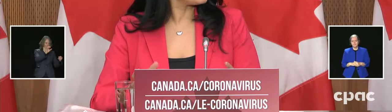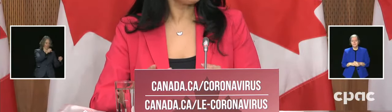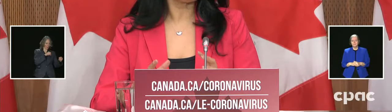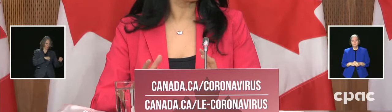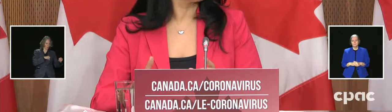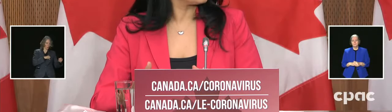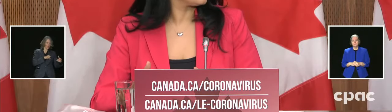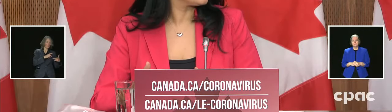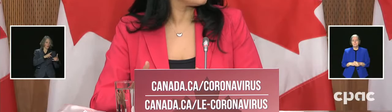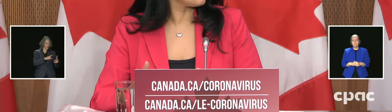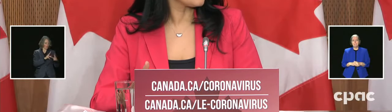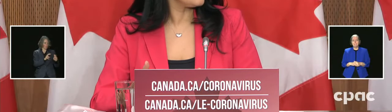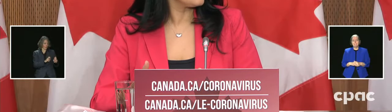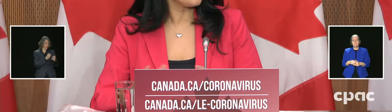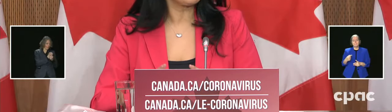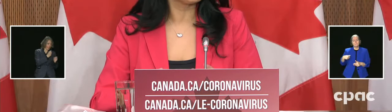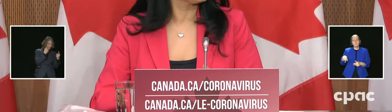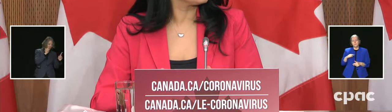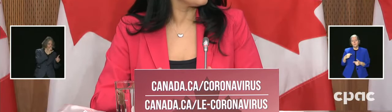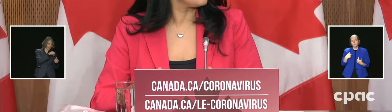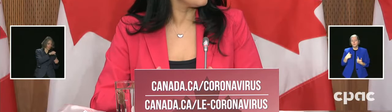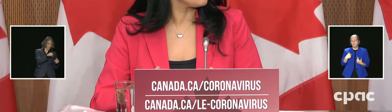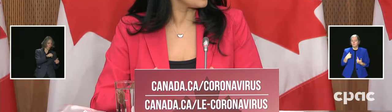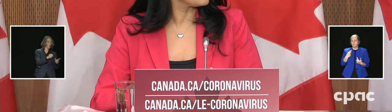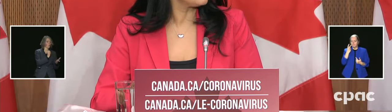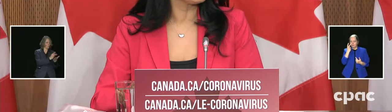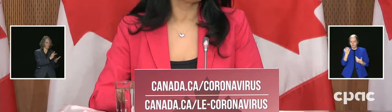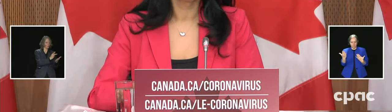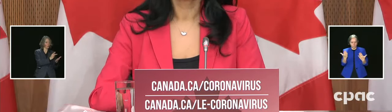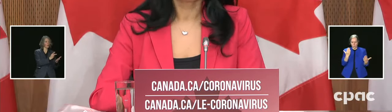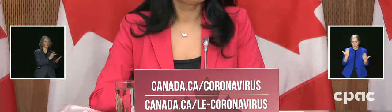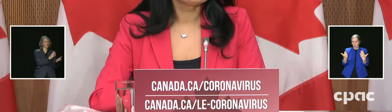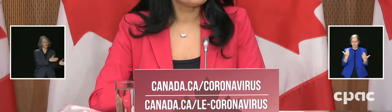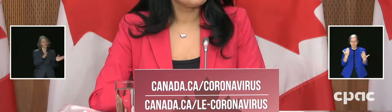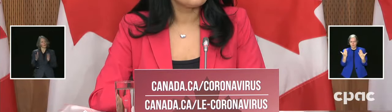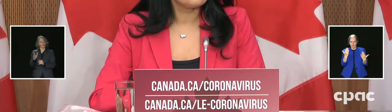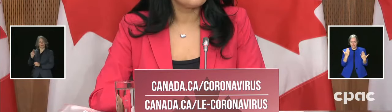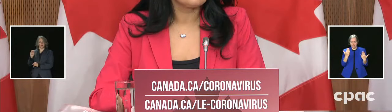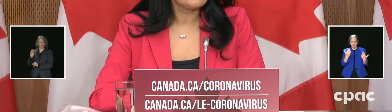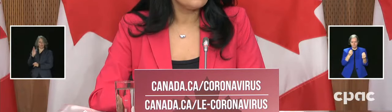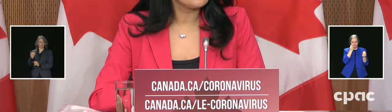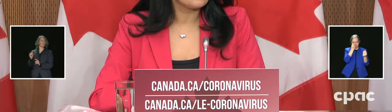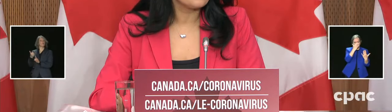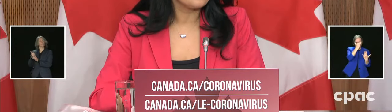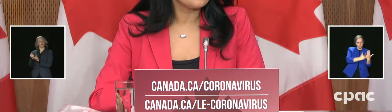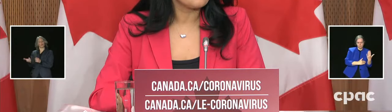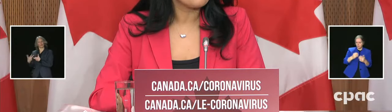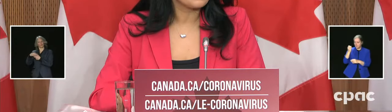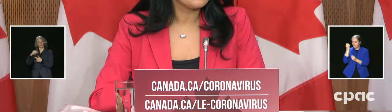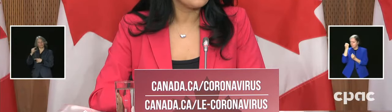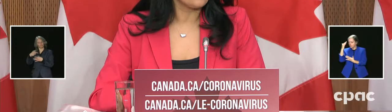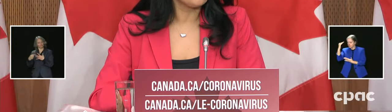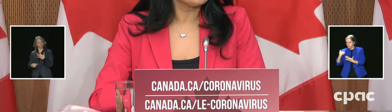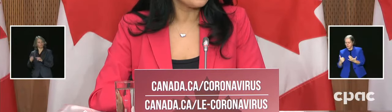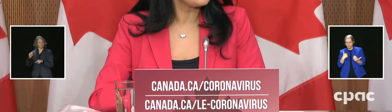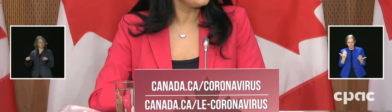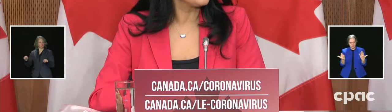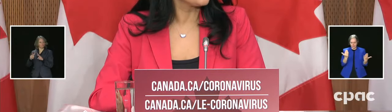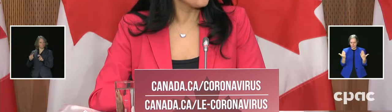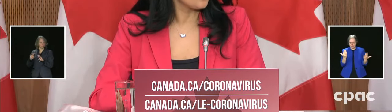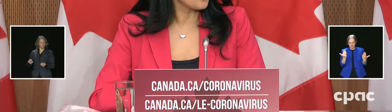about the same, and they will look at this vaccine the way they've looked at other vaccines. But just to the point that you started with, that all of